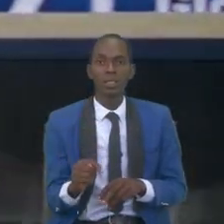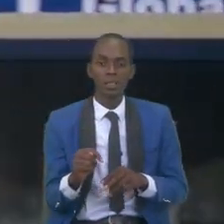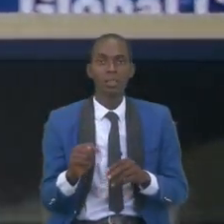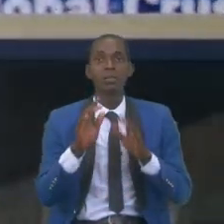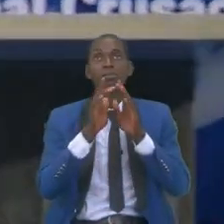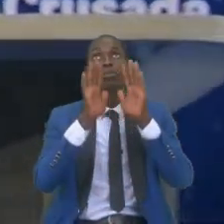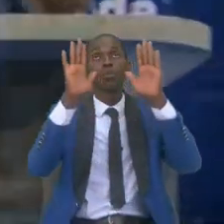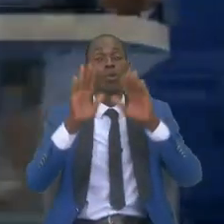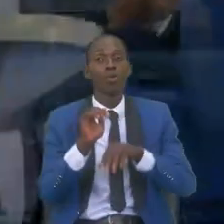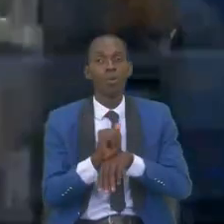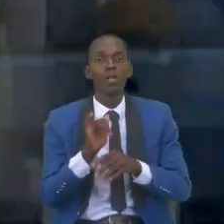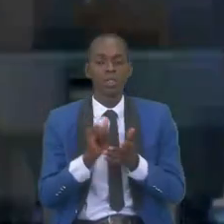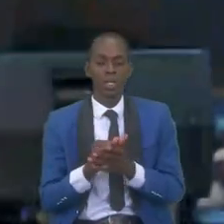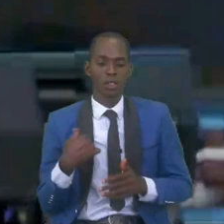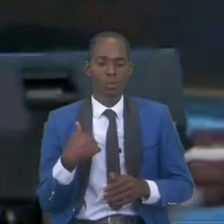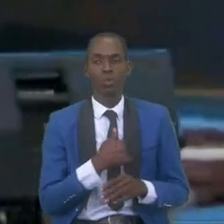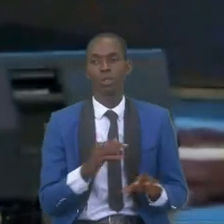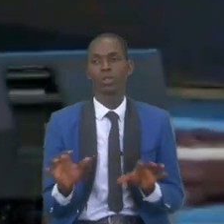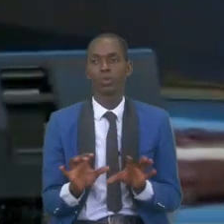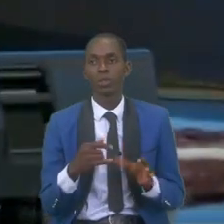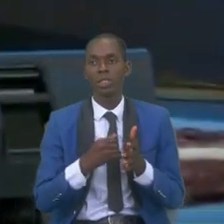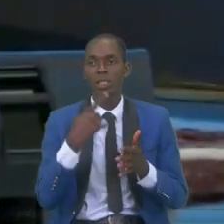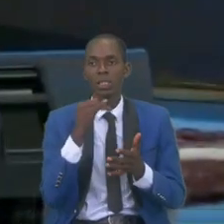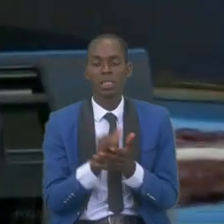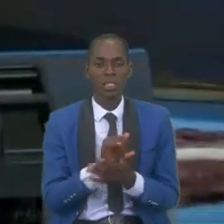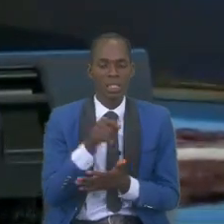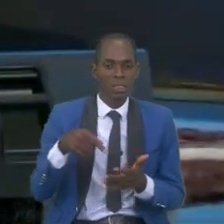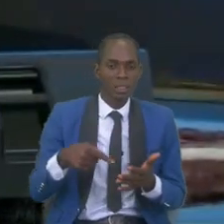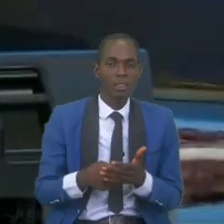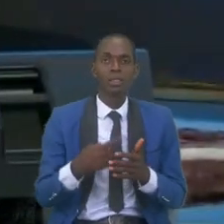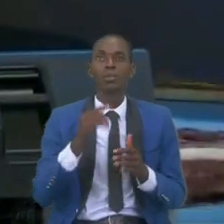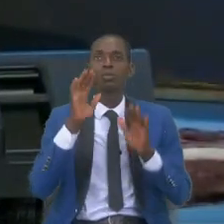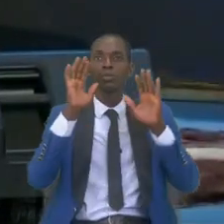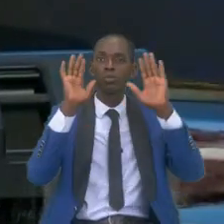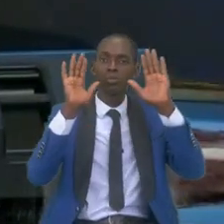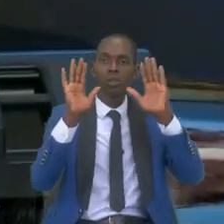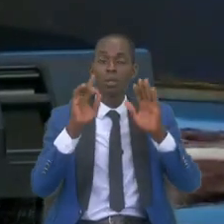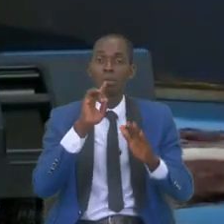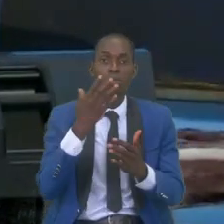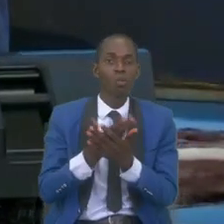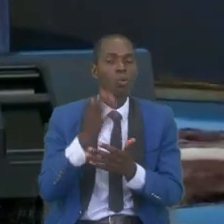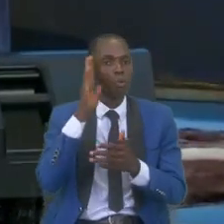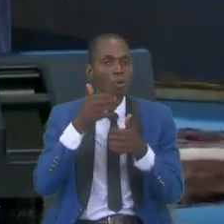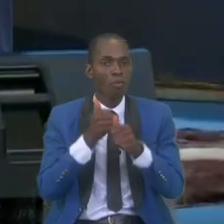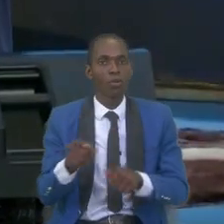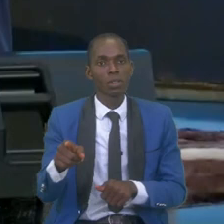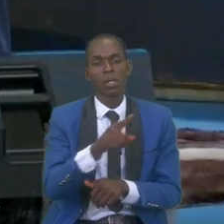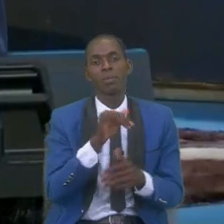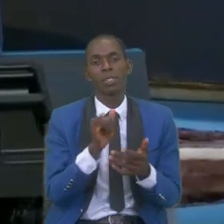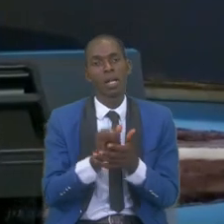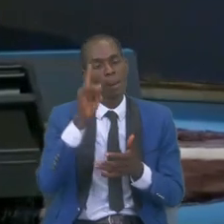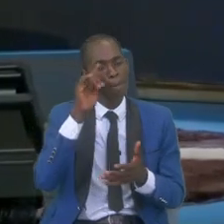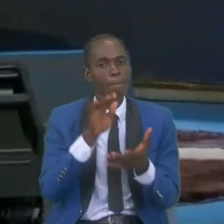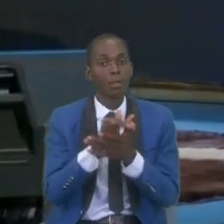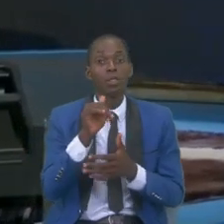exploits that we do. It says, and these I shall follow them that believe. It's not talking about apostles